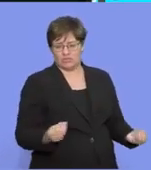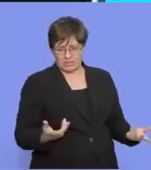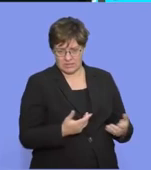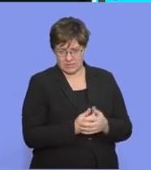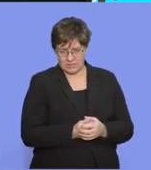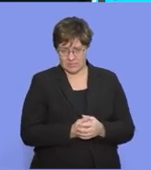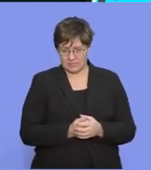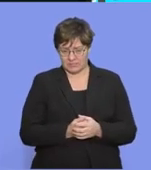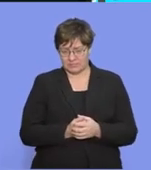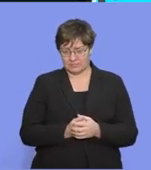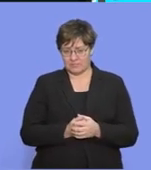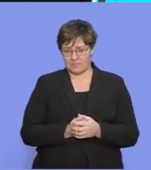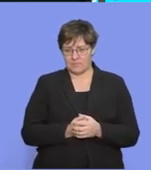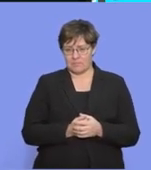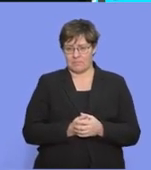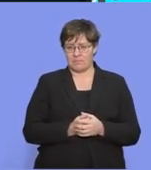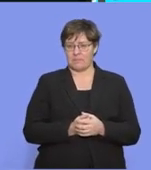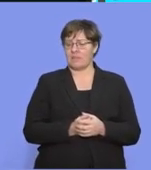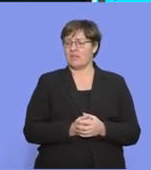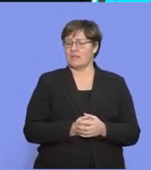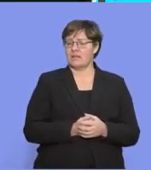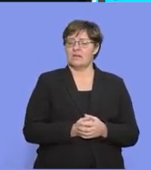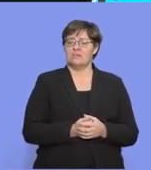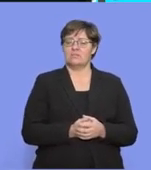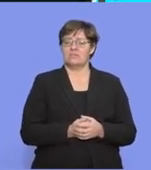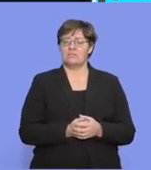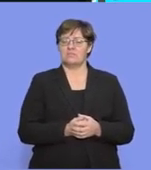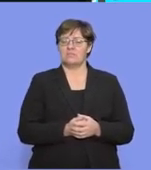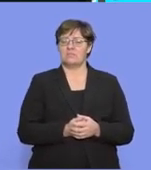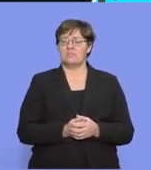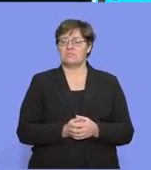to my offspring. They would then have to,